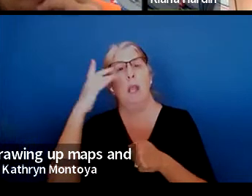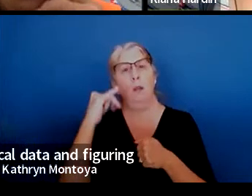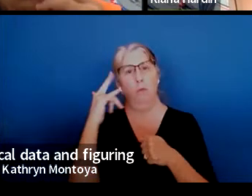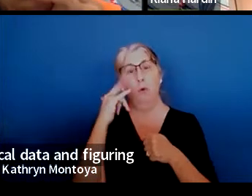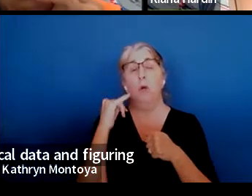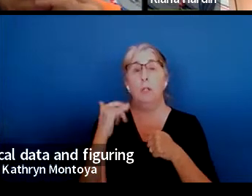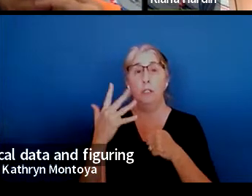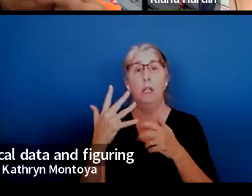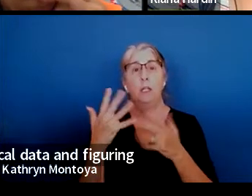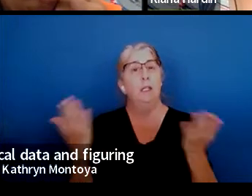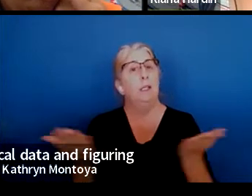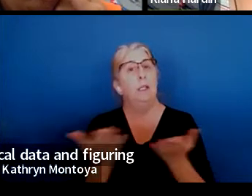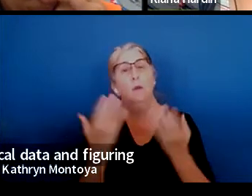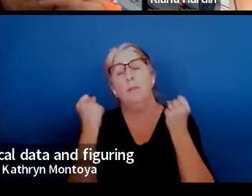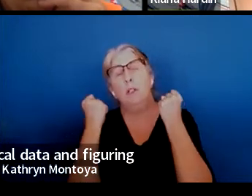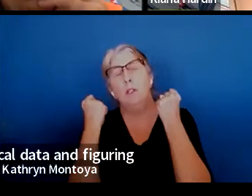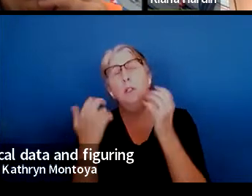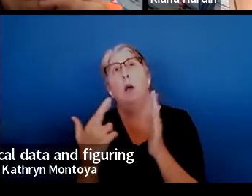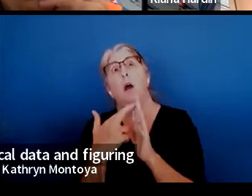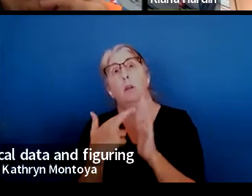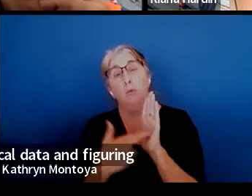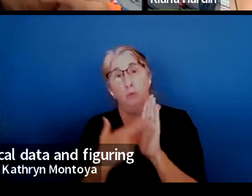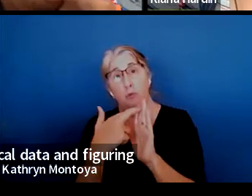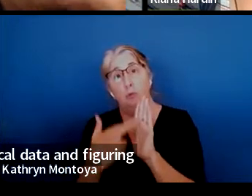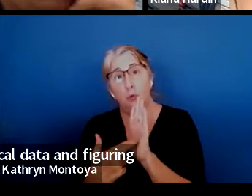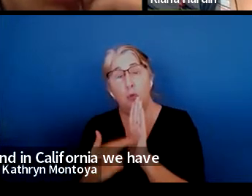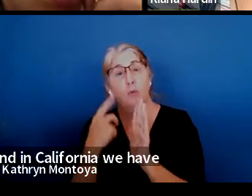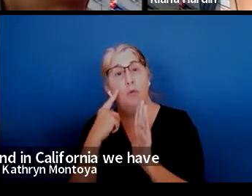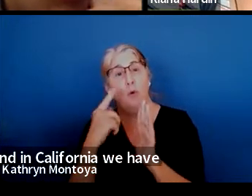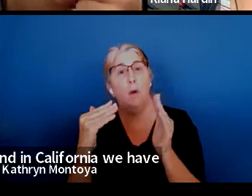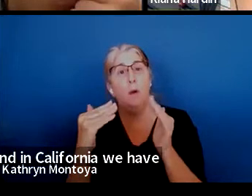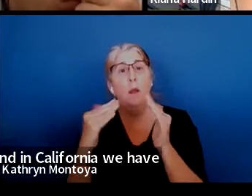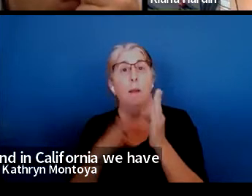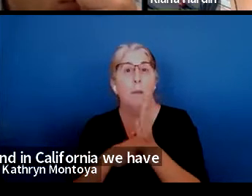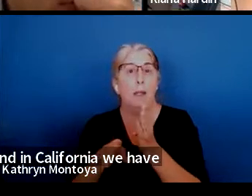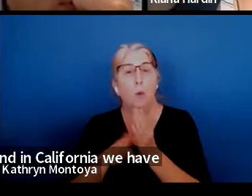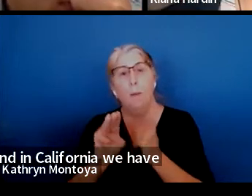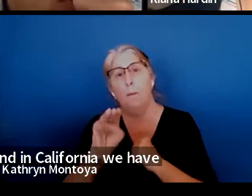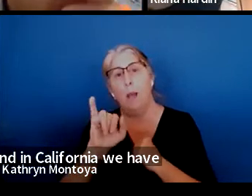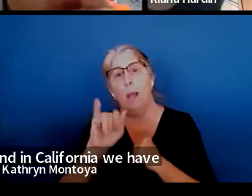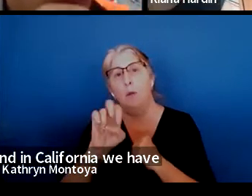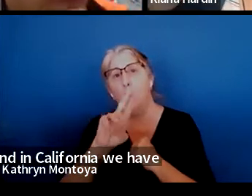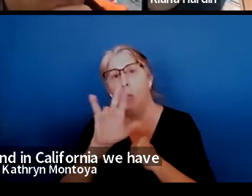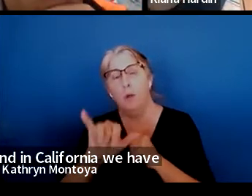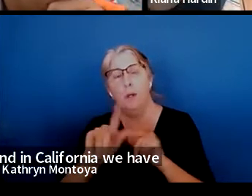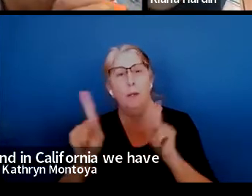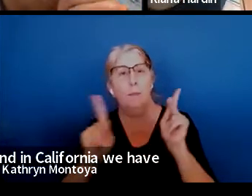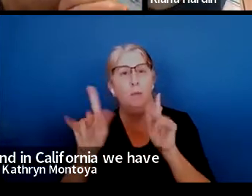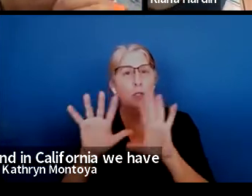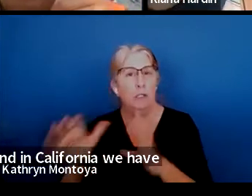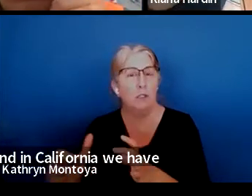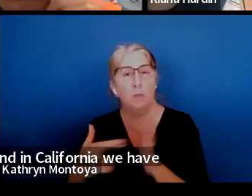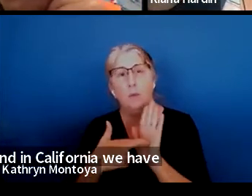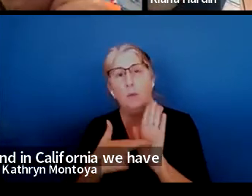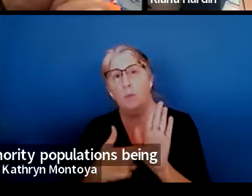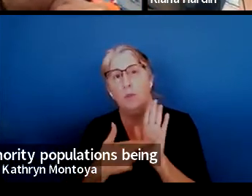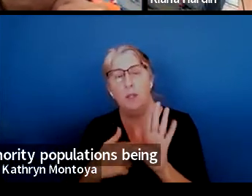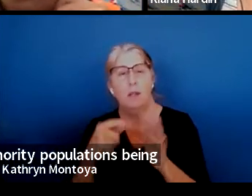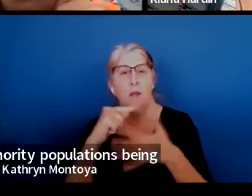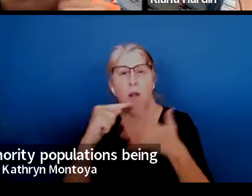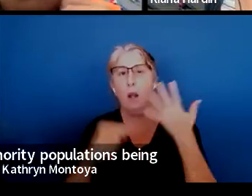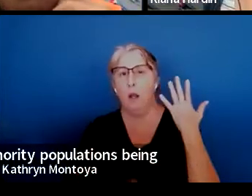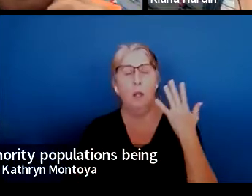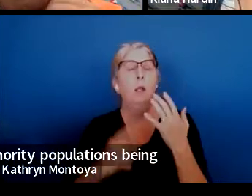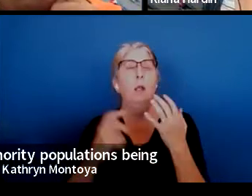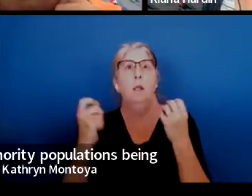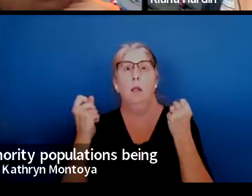especially, we have a lot of rules around, minority populations being, represented, all kinds of different things. So it takes quite a